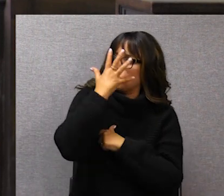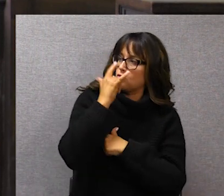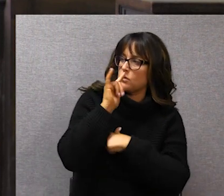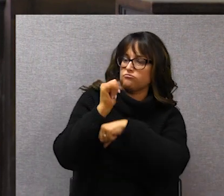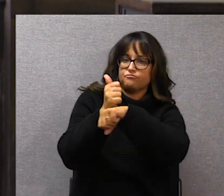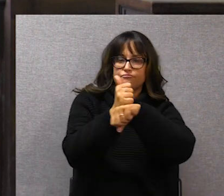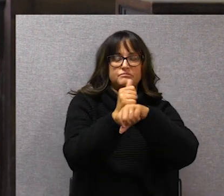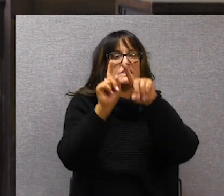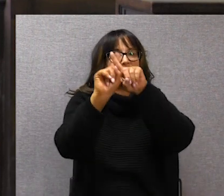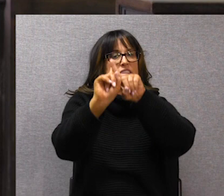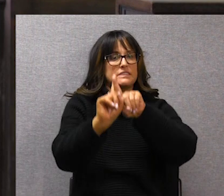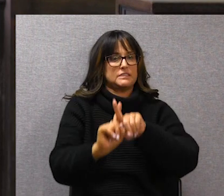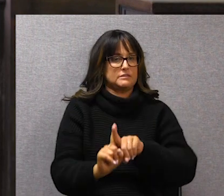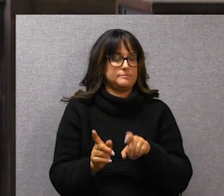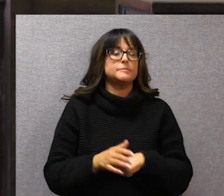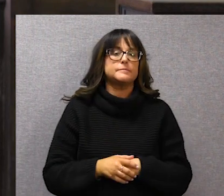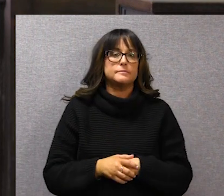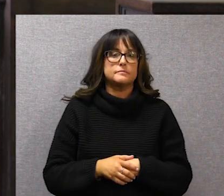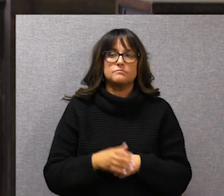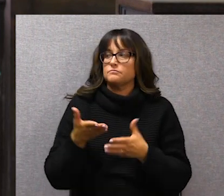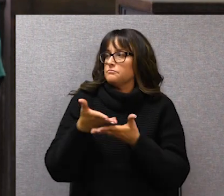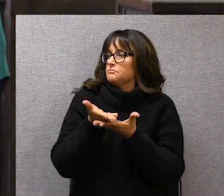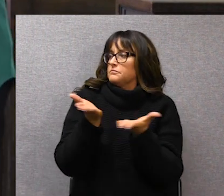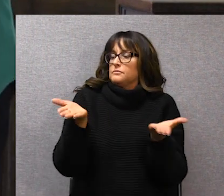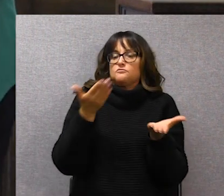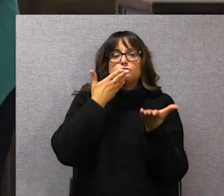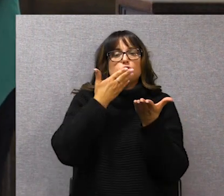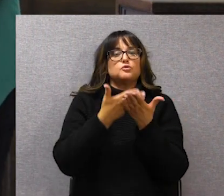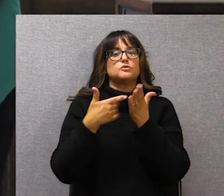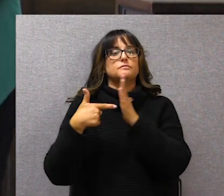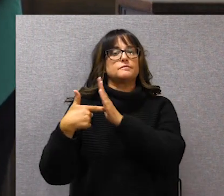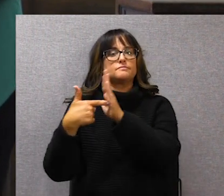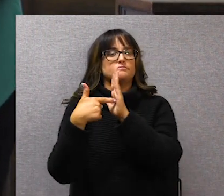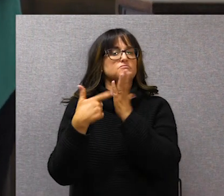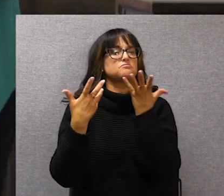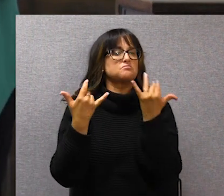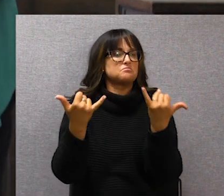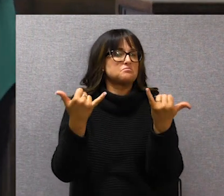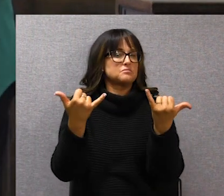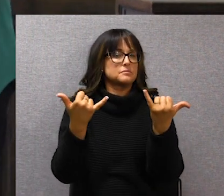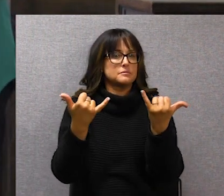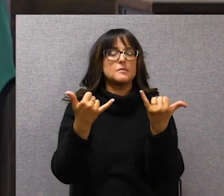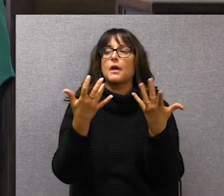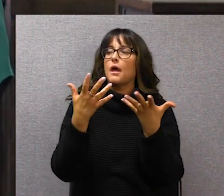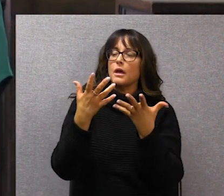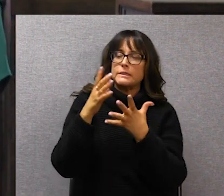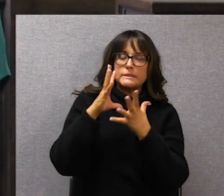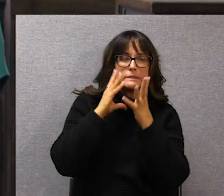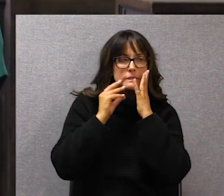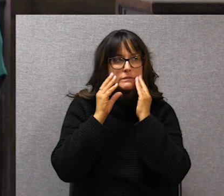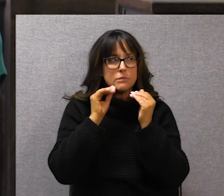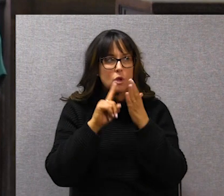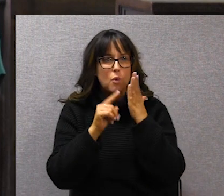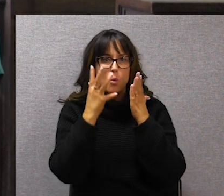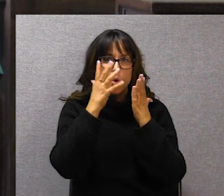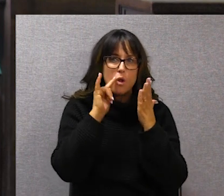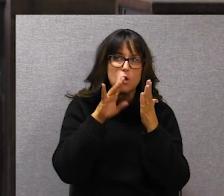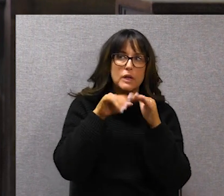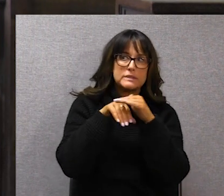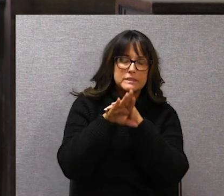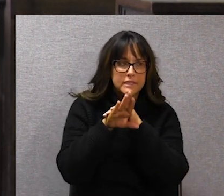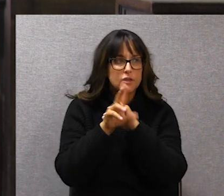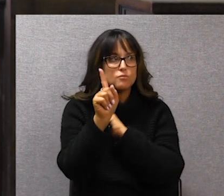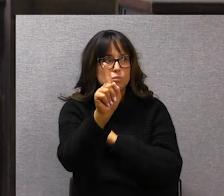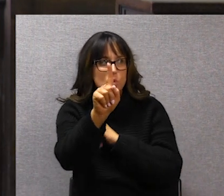is a good courtroom for an example of where everyone will be when you enter into this room for a court